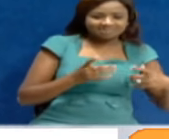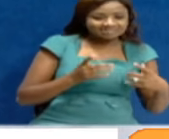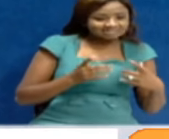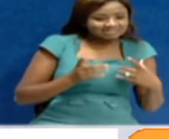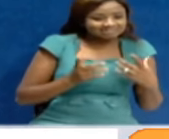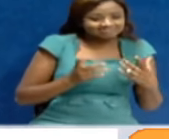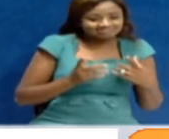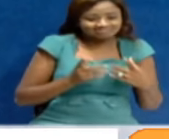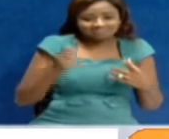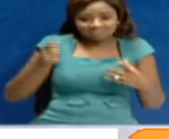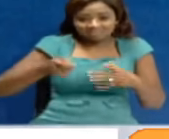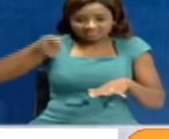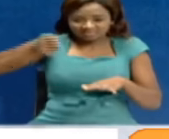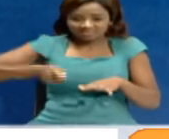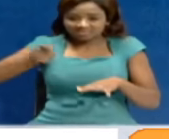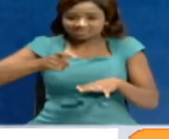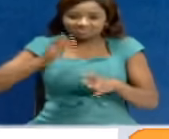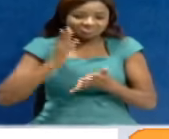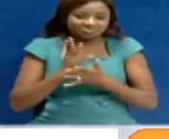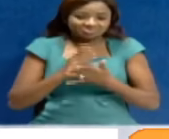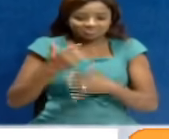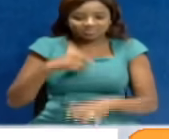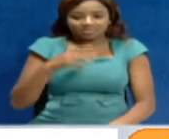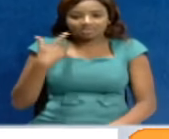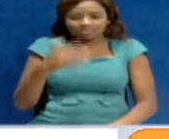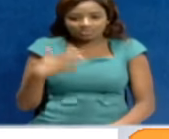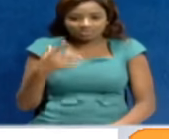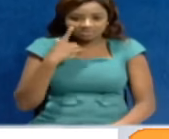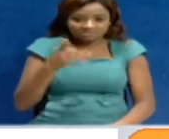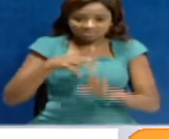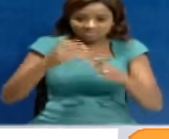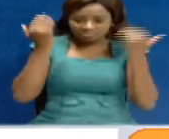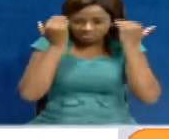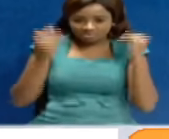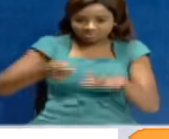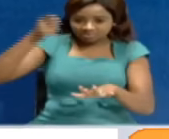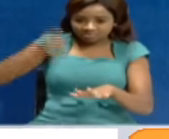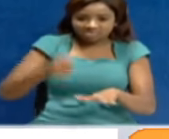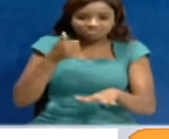whereby the court said that there has been a culture which has emerged that the courts are giving very good judgments,